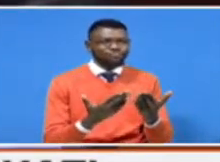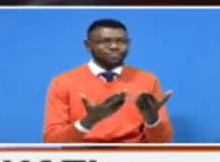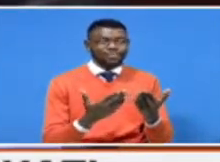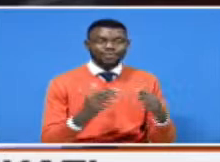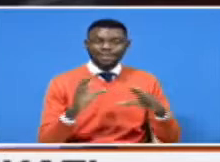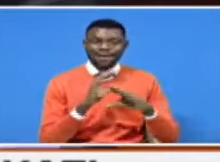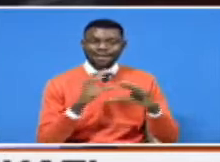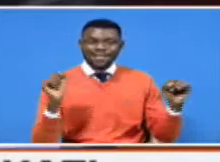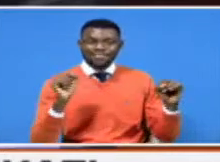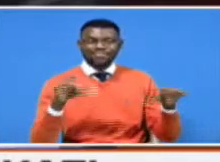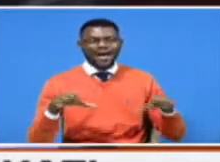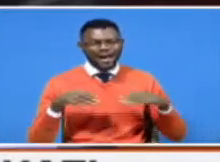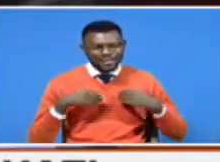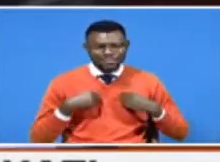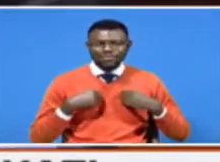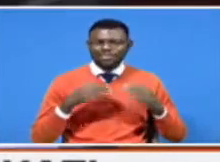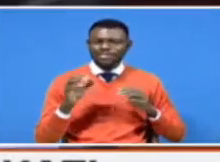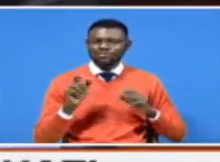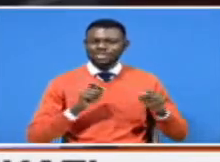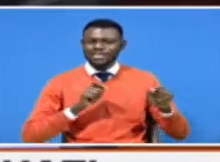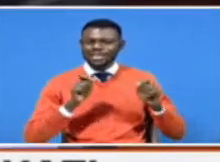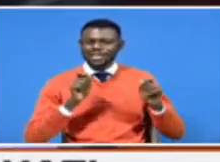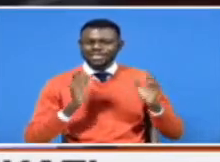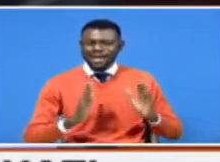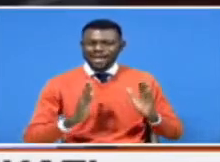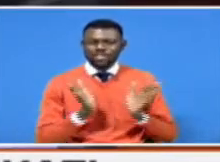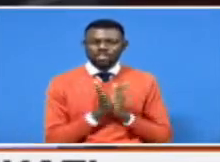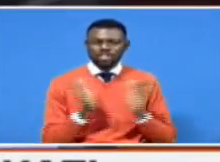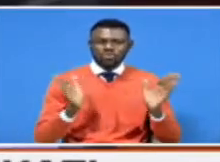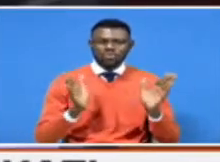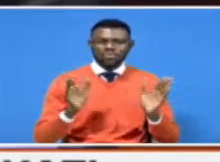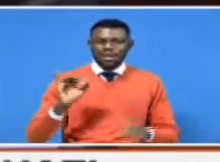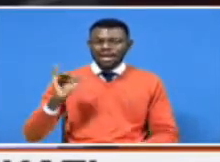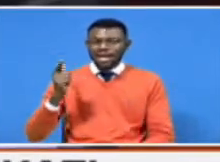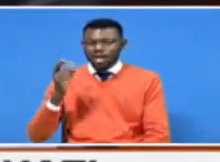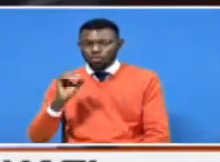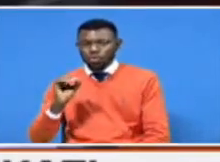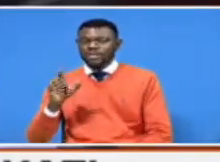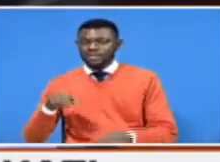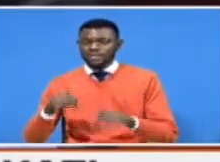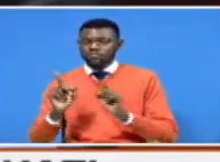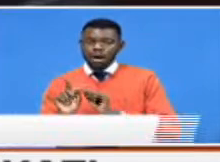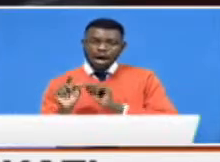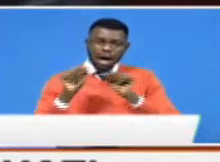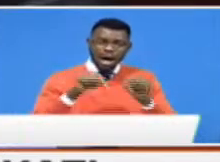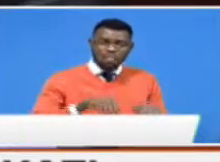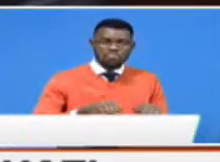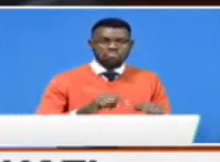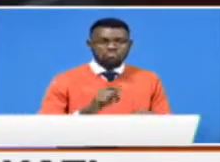invitation of the Director General of the International Labour Organization to come and address